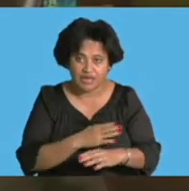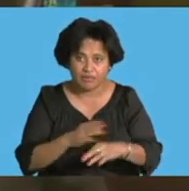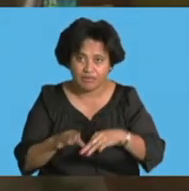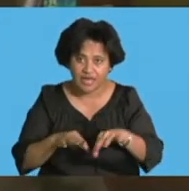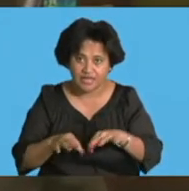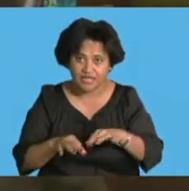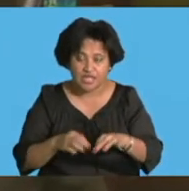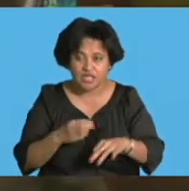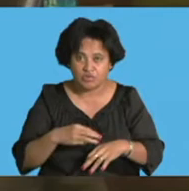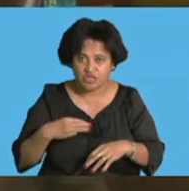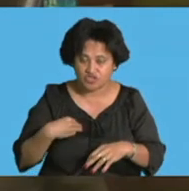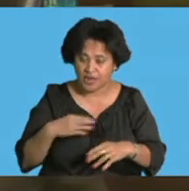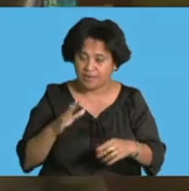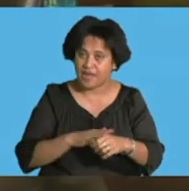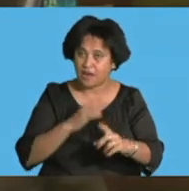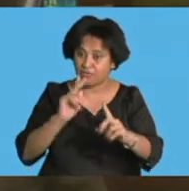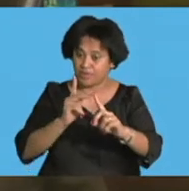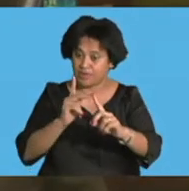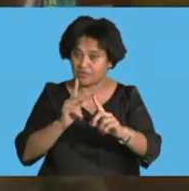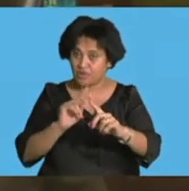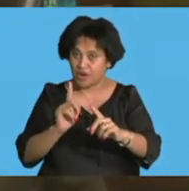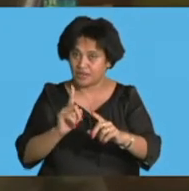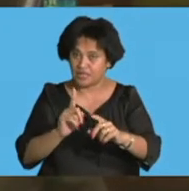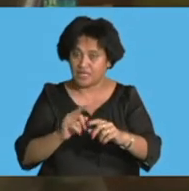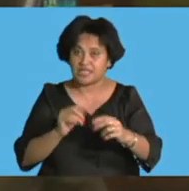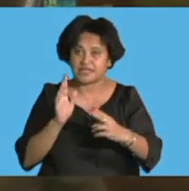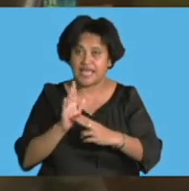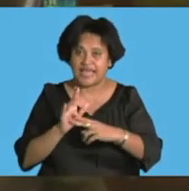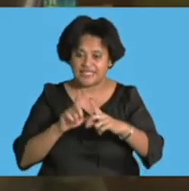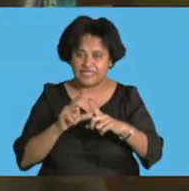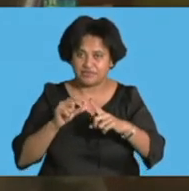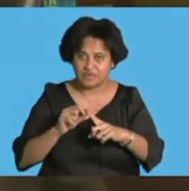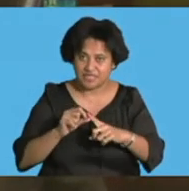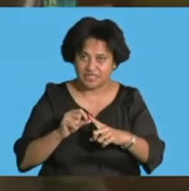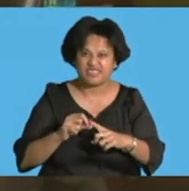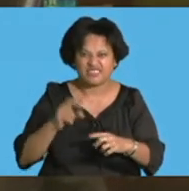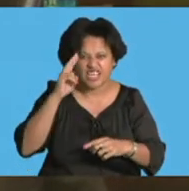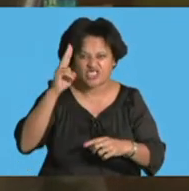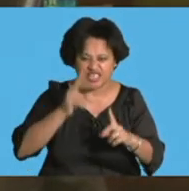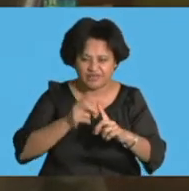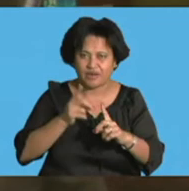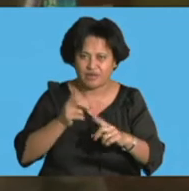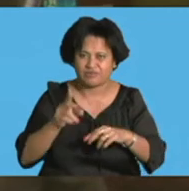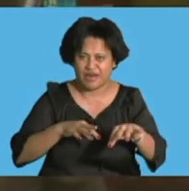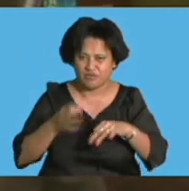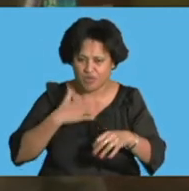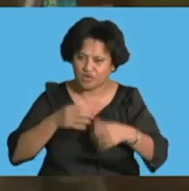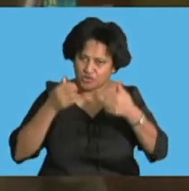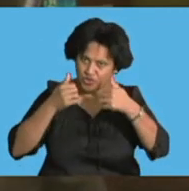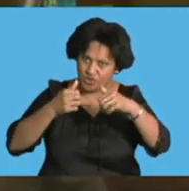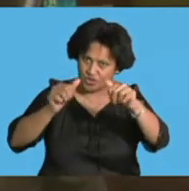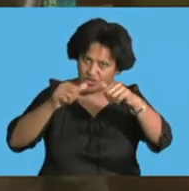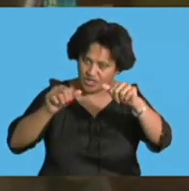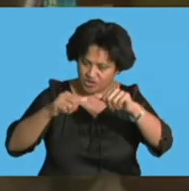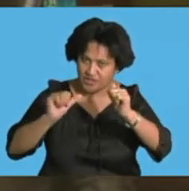prioritizing first and foremost the achievement of NDP target, modernizing and developing services and